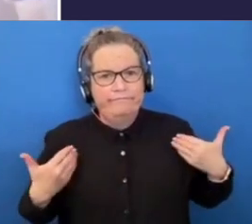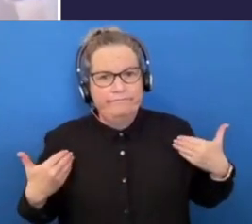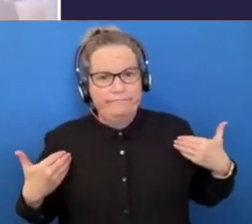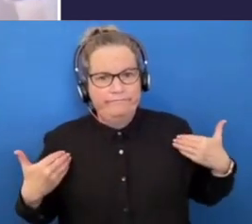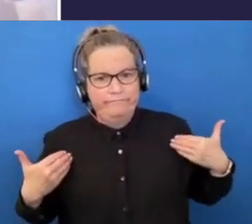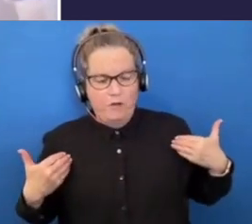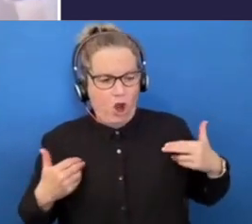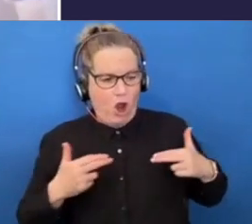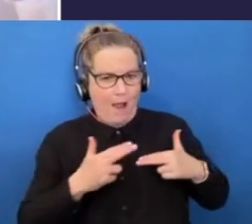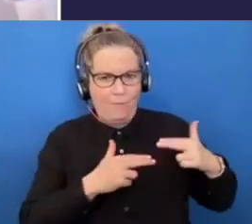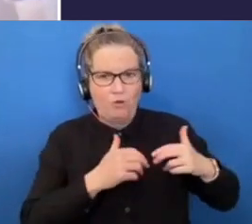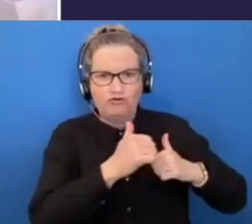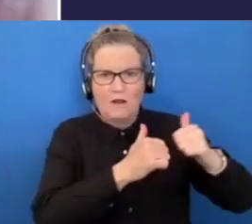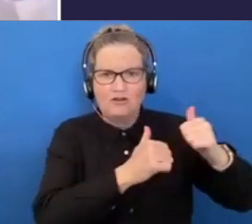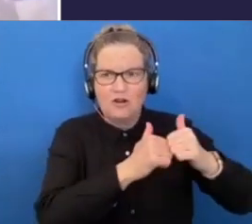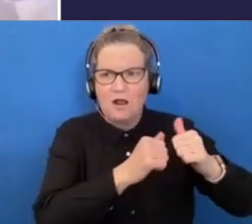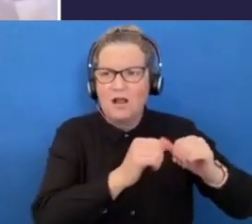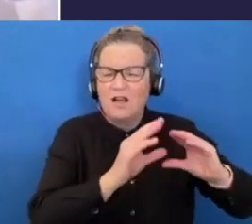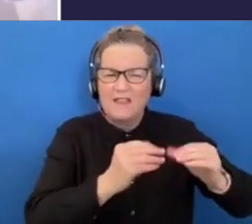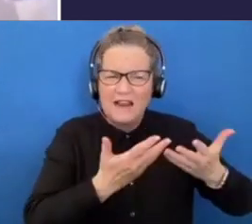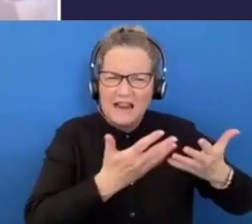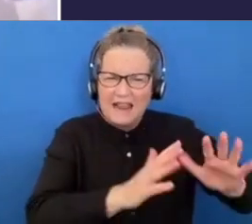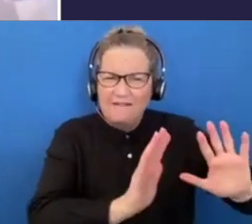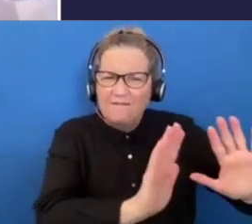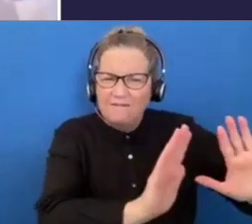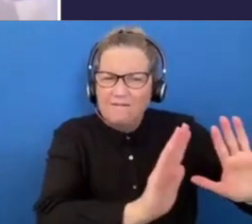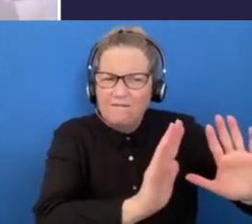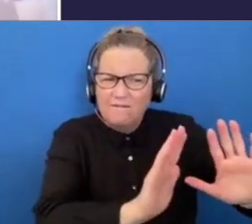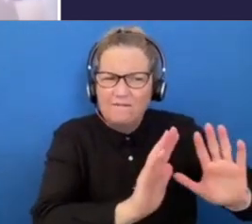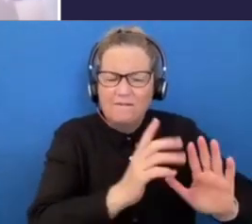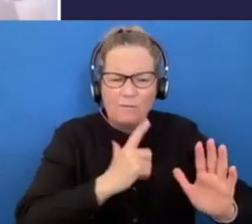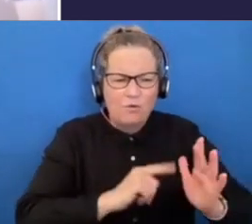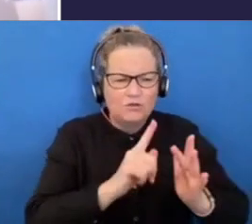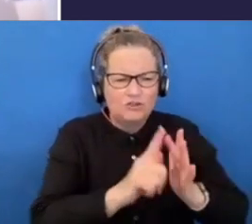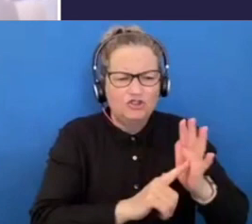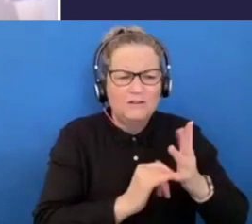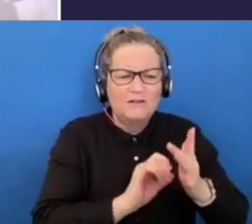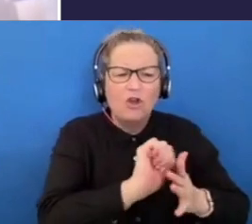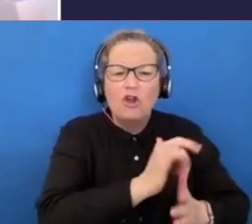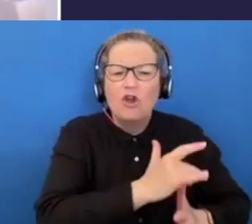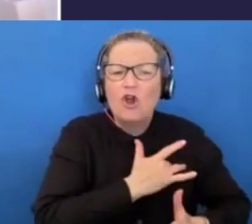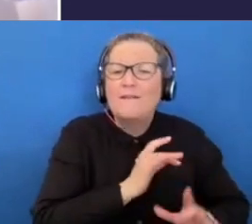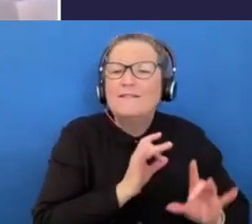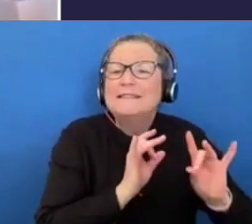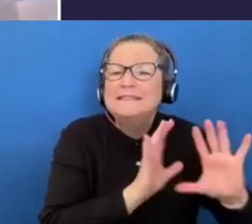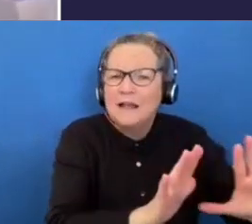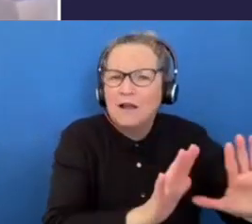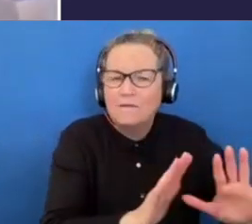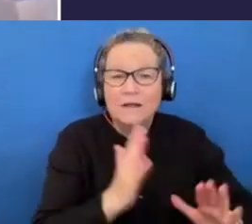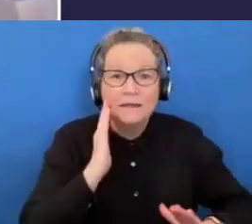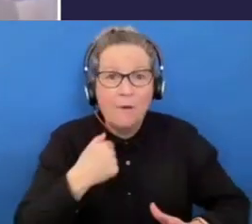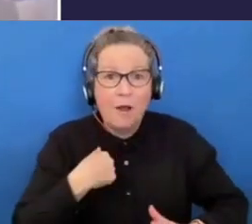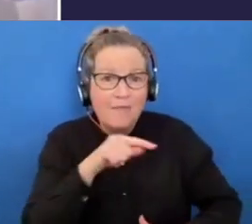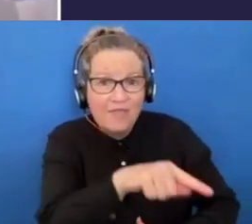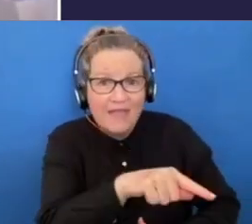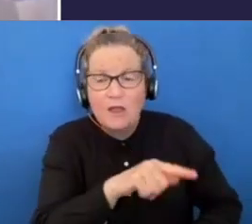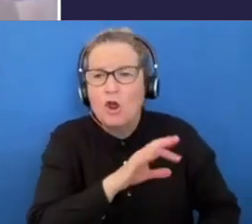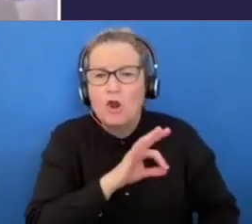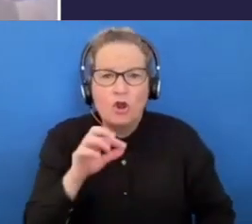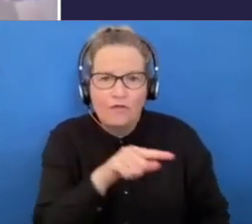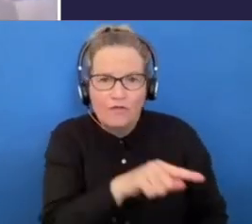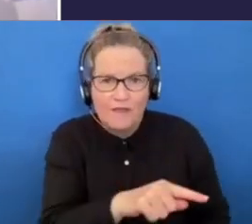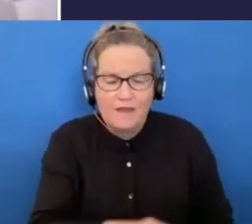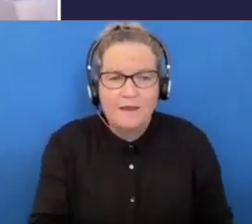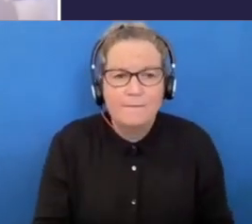structure, but to be able to step back so that Jessica's life is actually sort of sustaining itself even when I'm not around. So it's